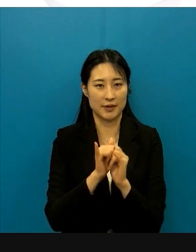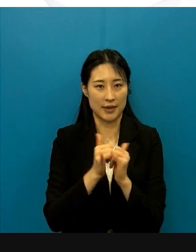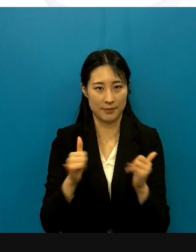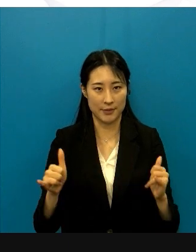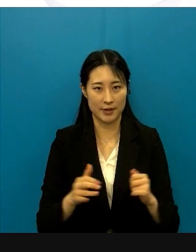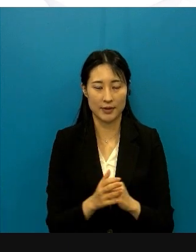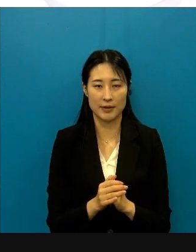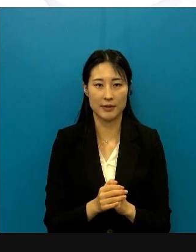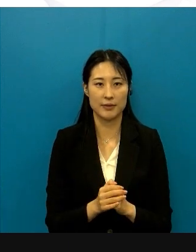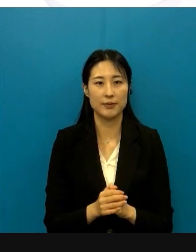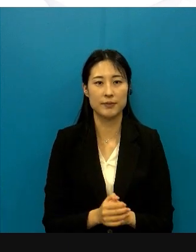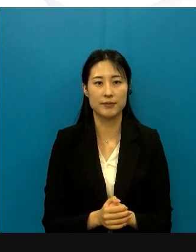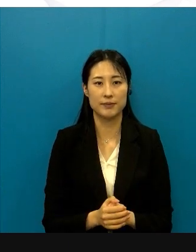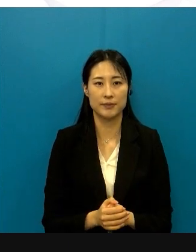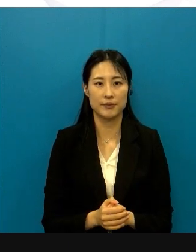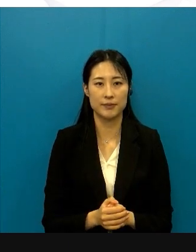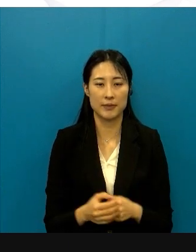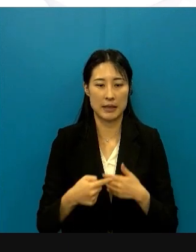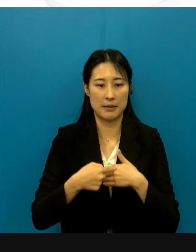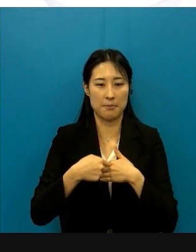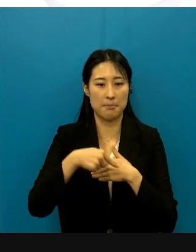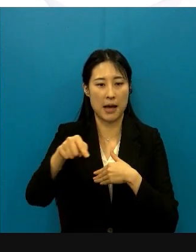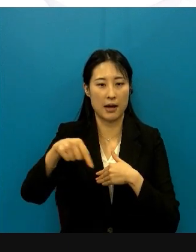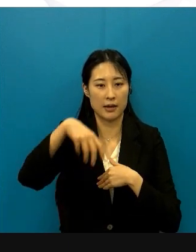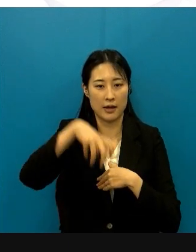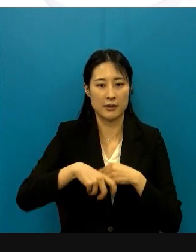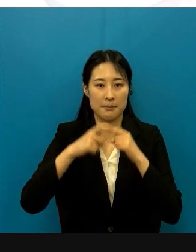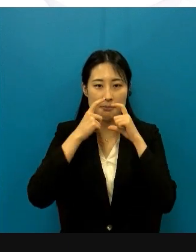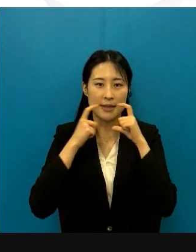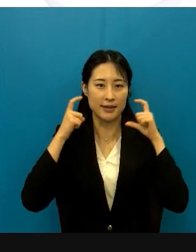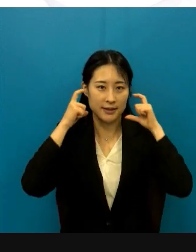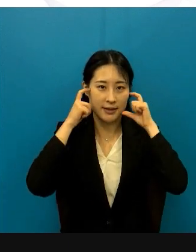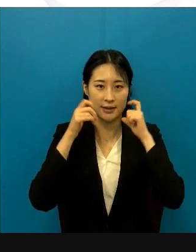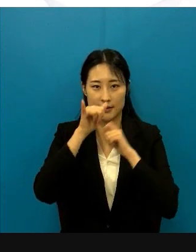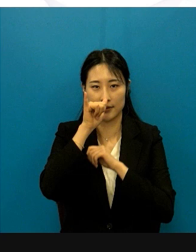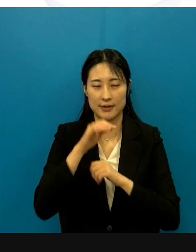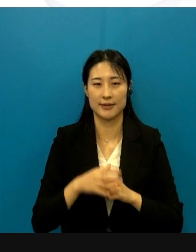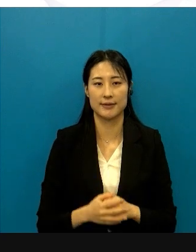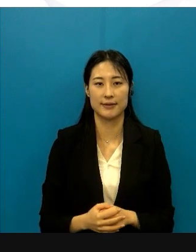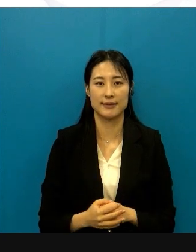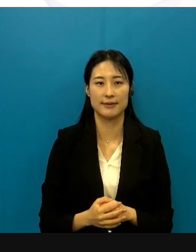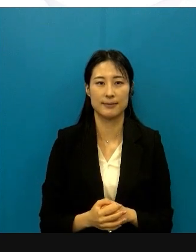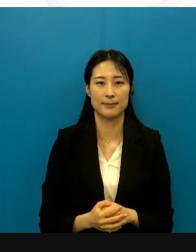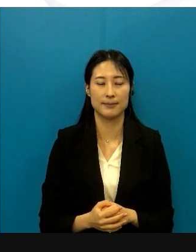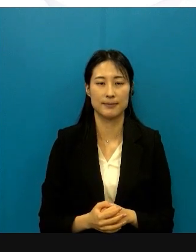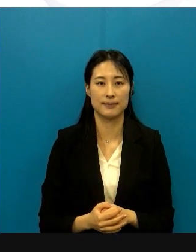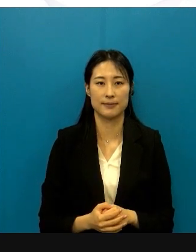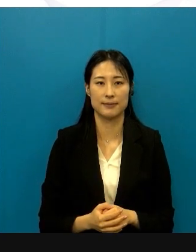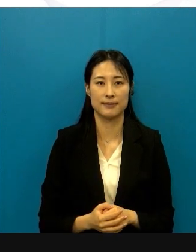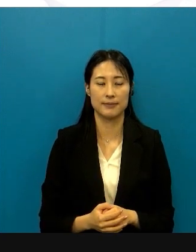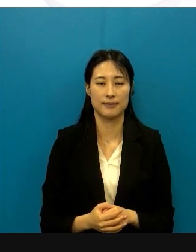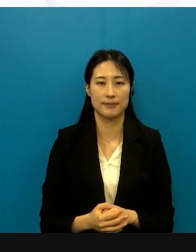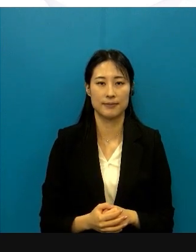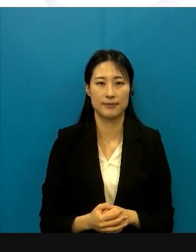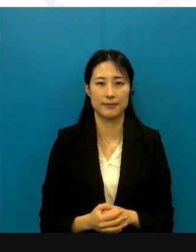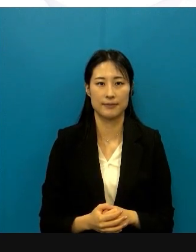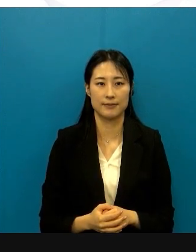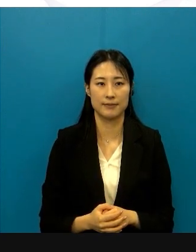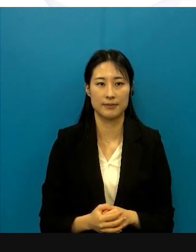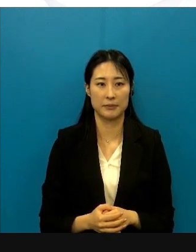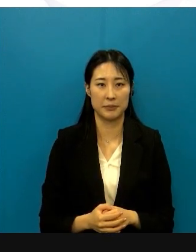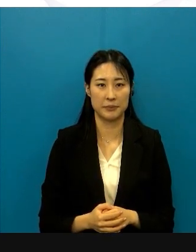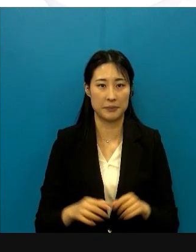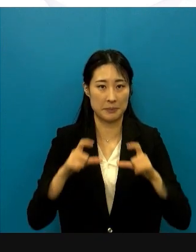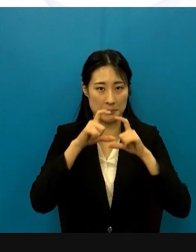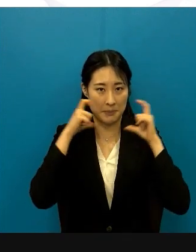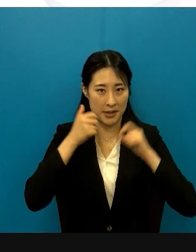building. Yeah, it happened. So it's kind of the atmosphere. Yes.